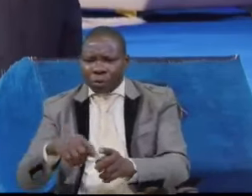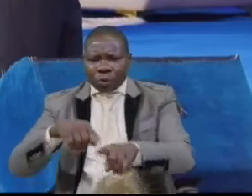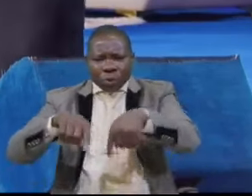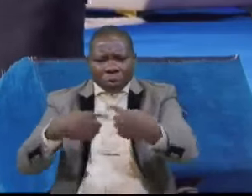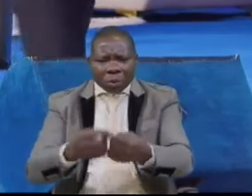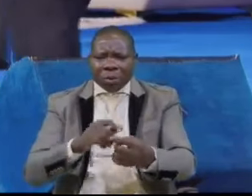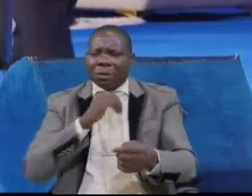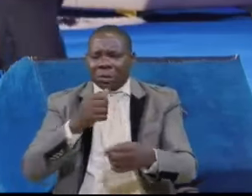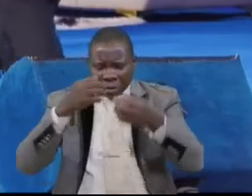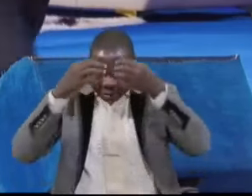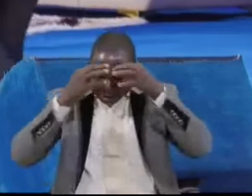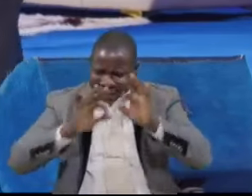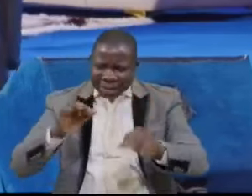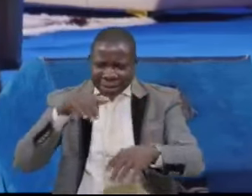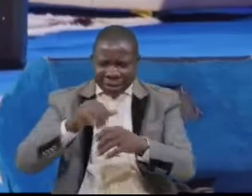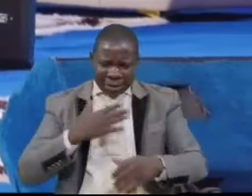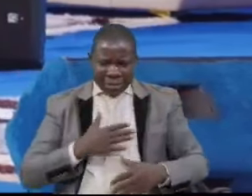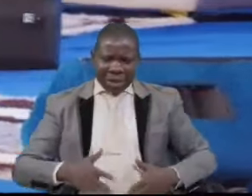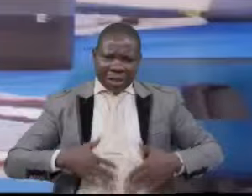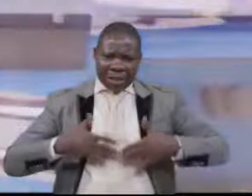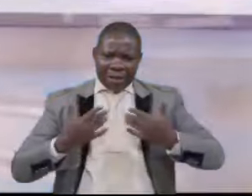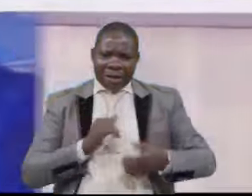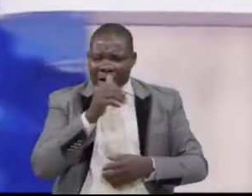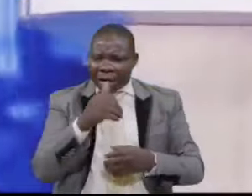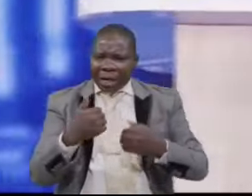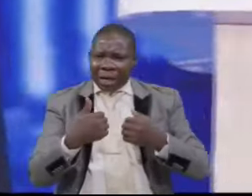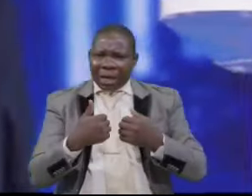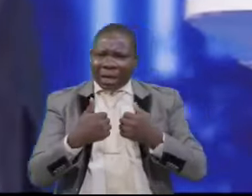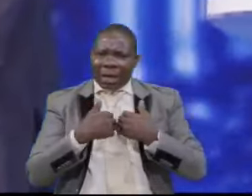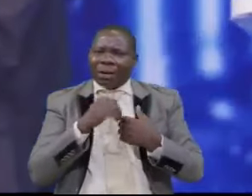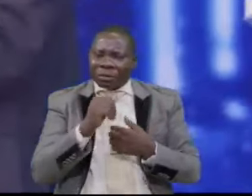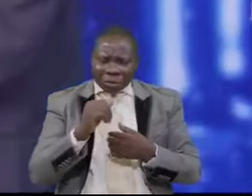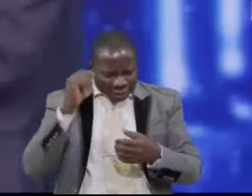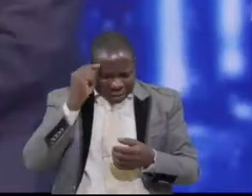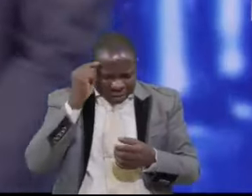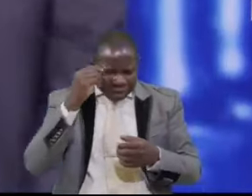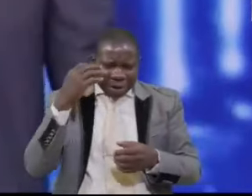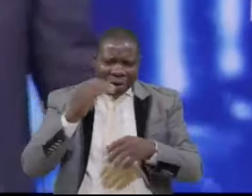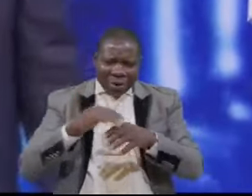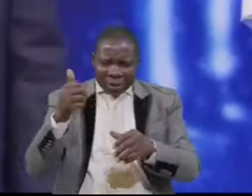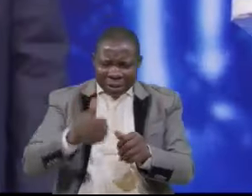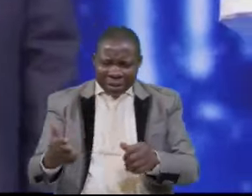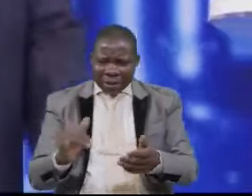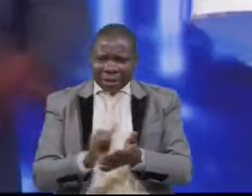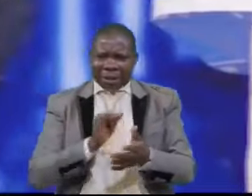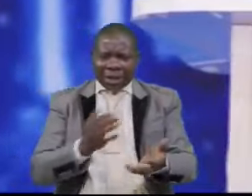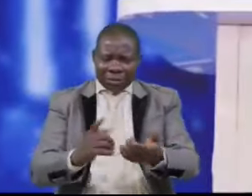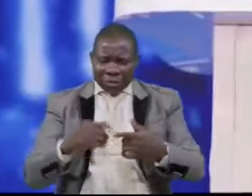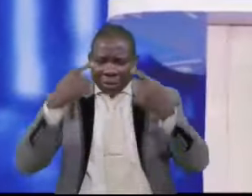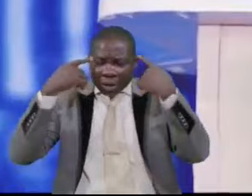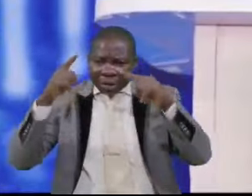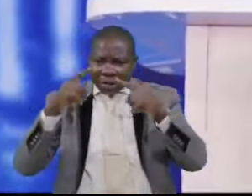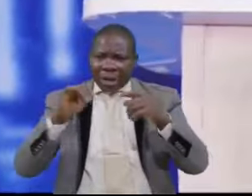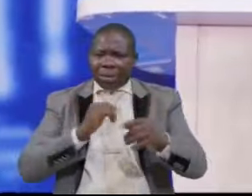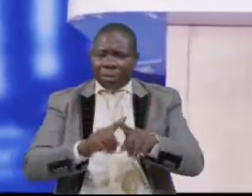in my life. I've not staged on anything, and I want to excel like Daniel. D, you